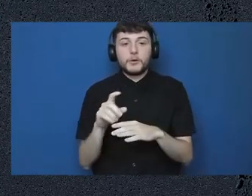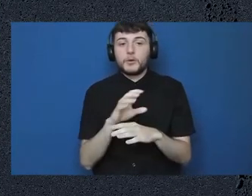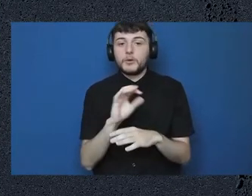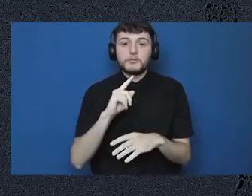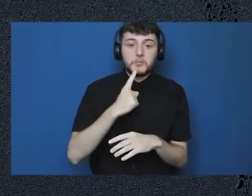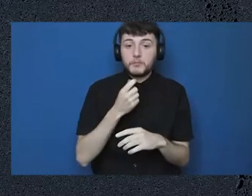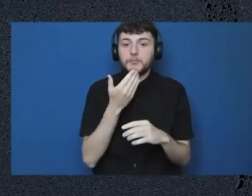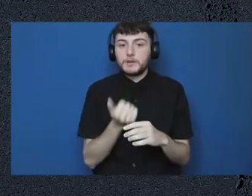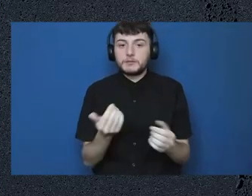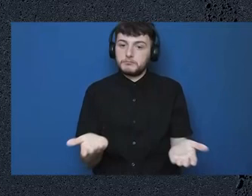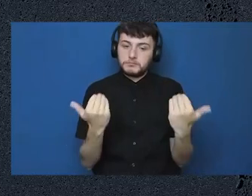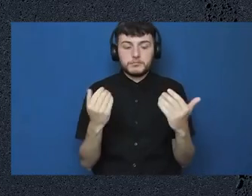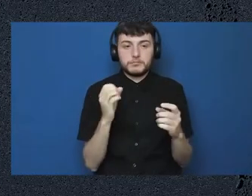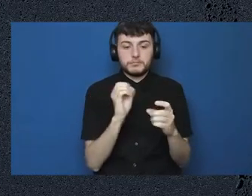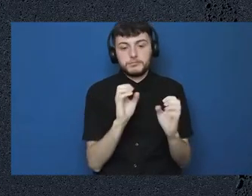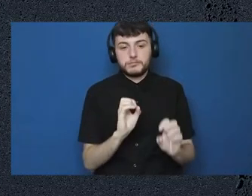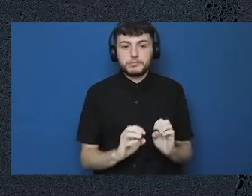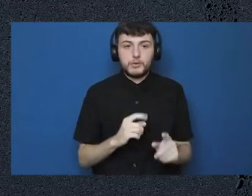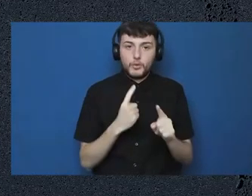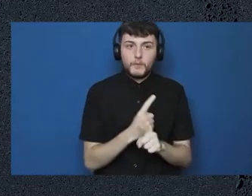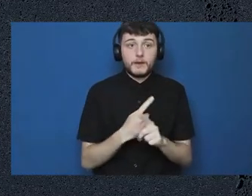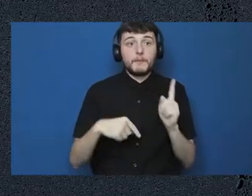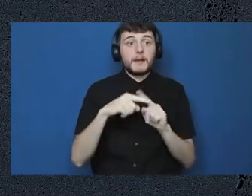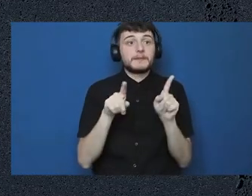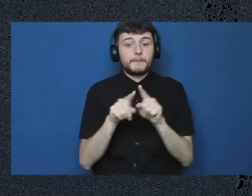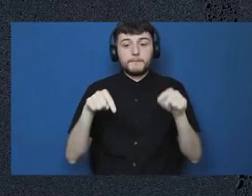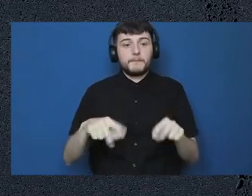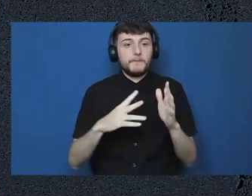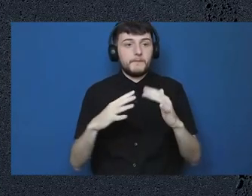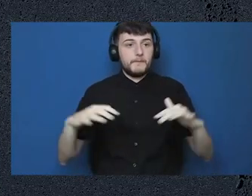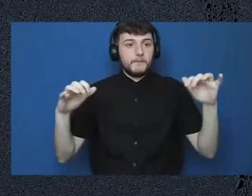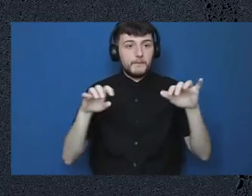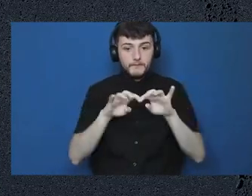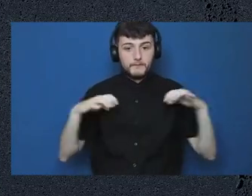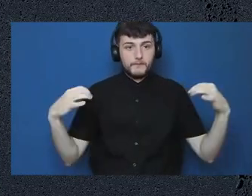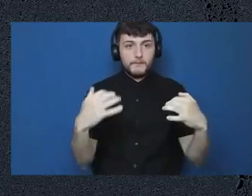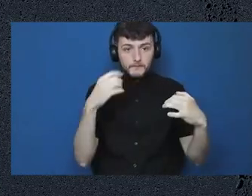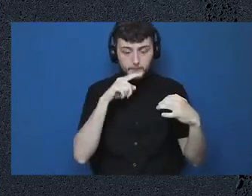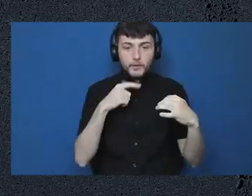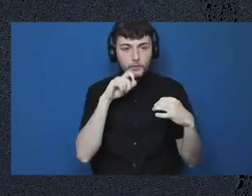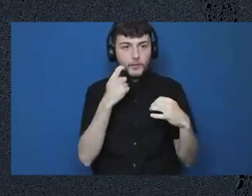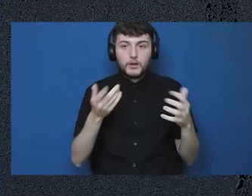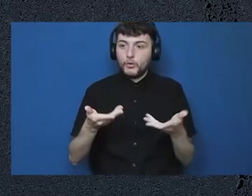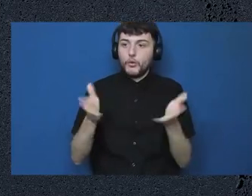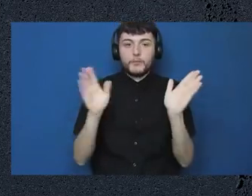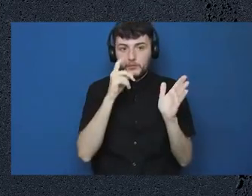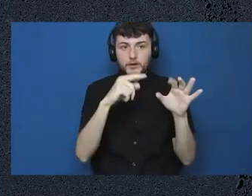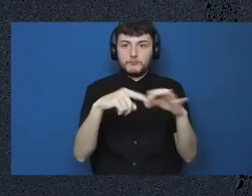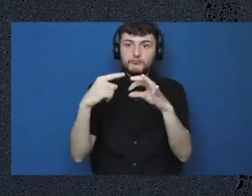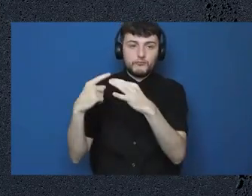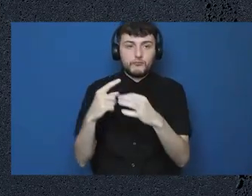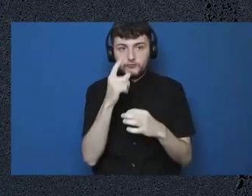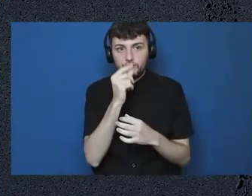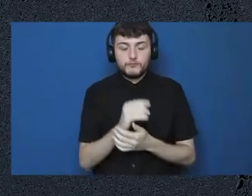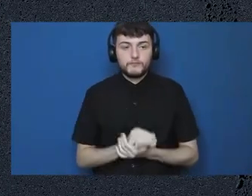I'm going to be coming to you in the room too for your questions throughout. We'll have a bit of a discussion and then I'll open up your mics and we'd love to hear